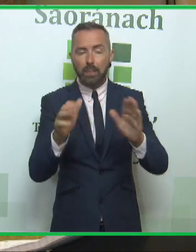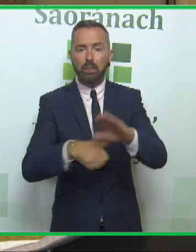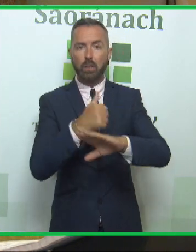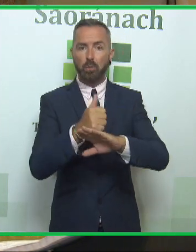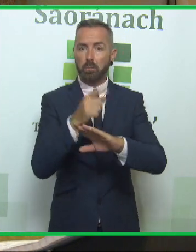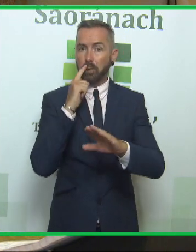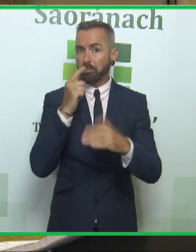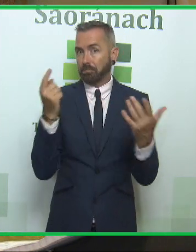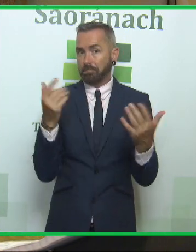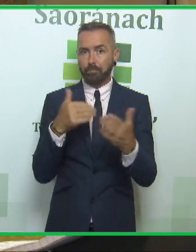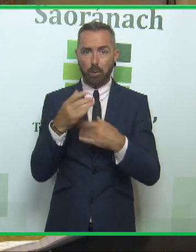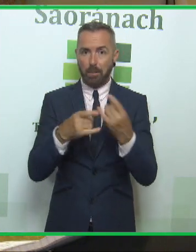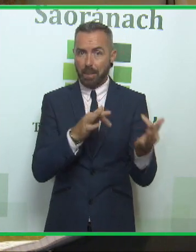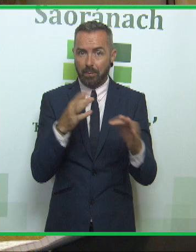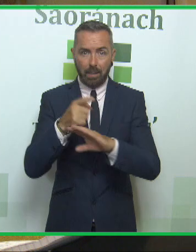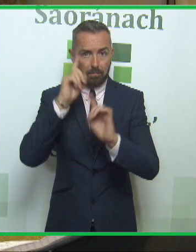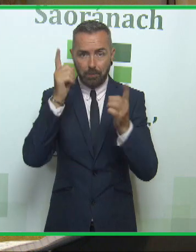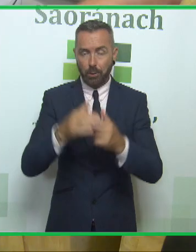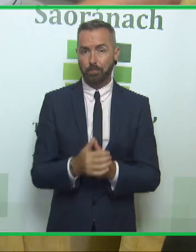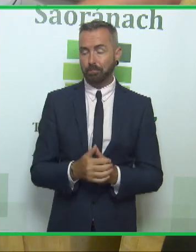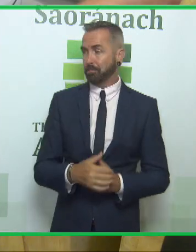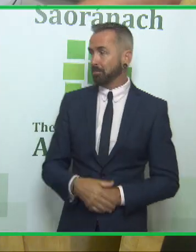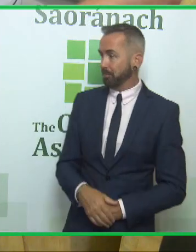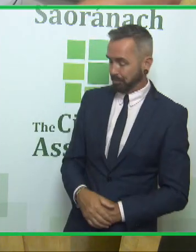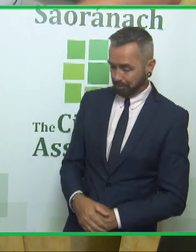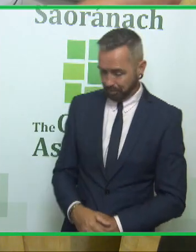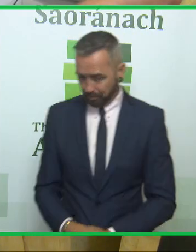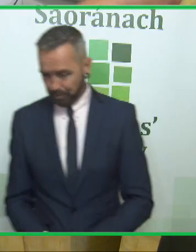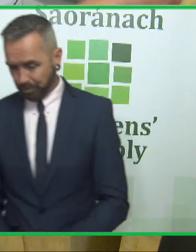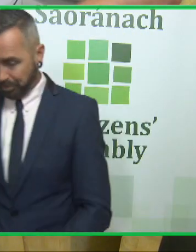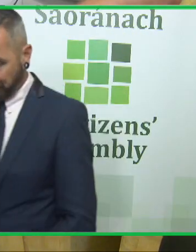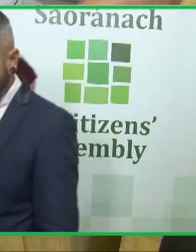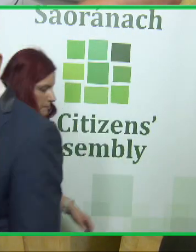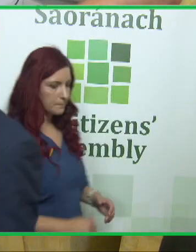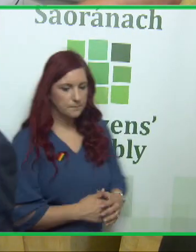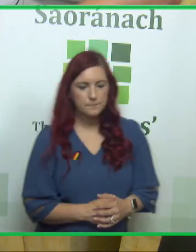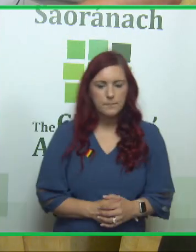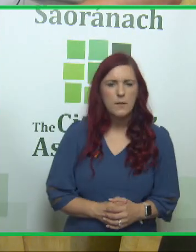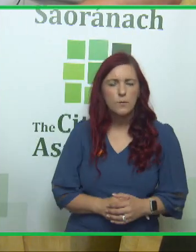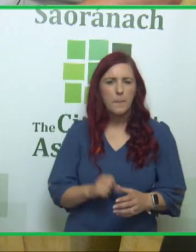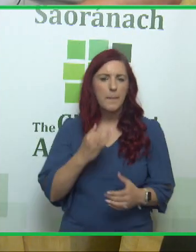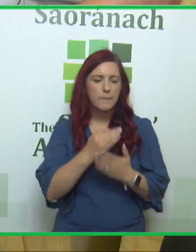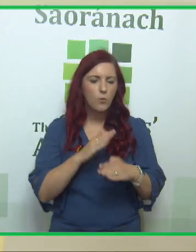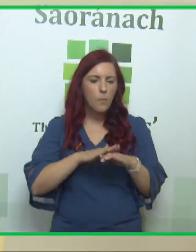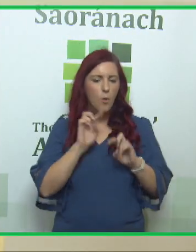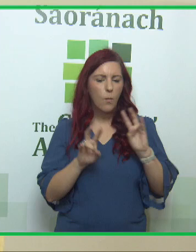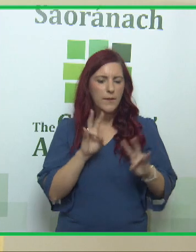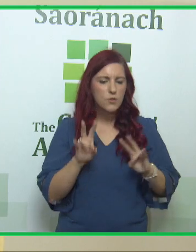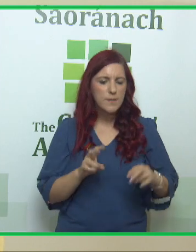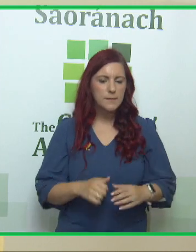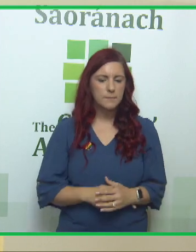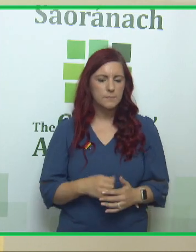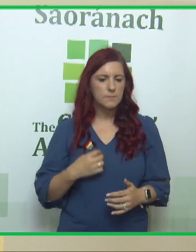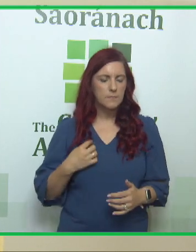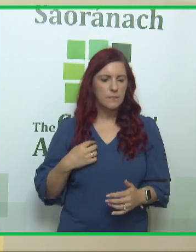know. And of course, it's where there are gaps. The gaps can be really costly for the individual and for everyone. We'll take a couple more questions. I know I've got 1, 2